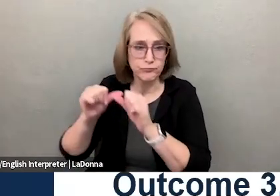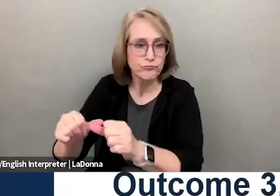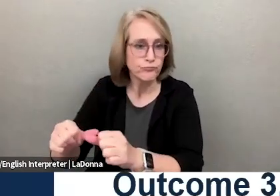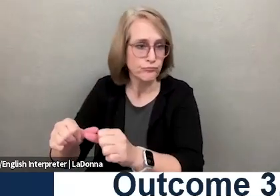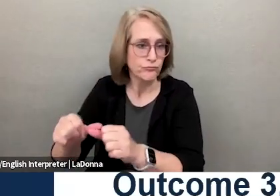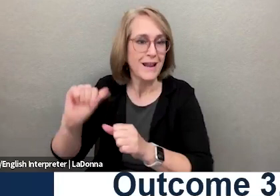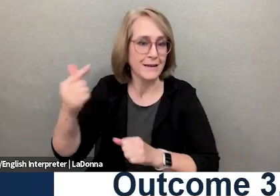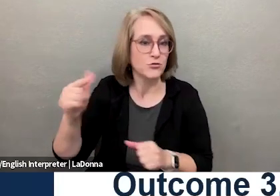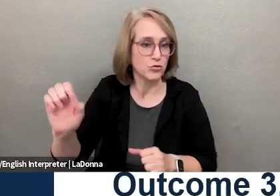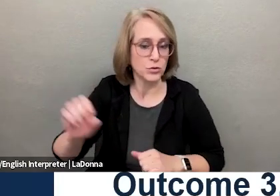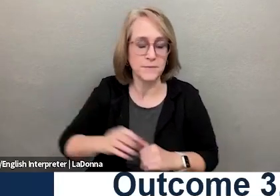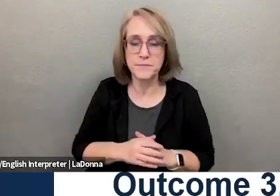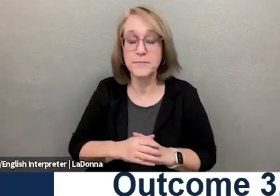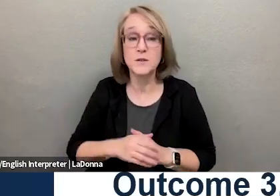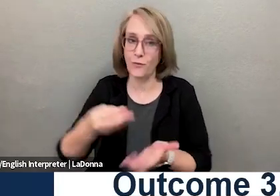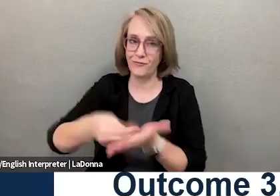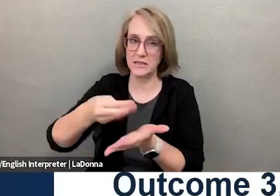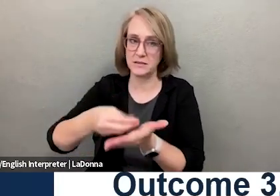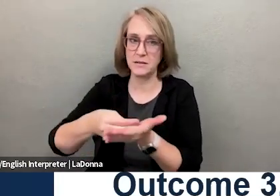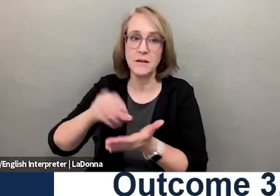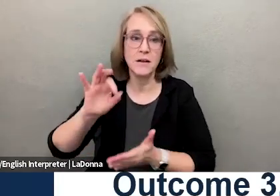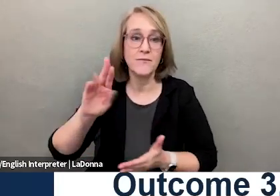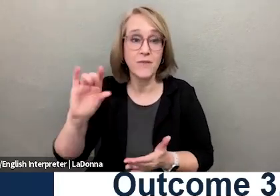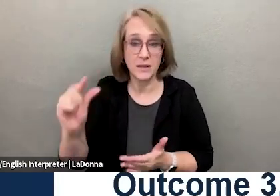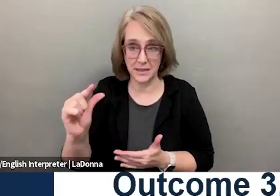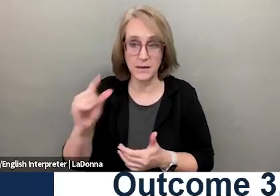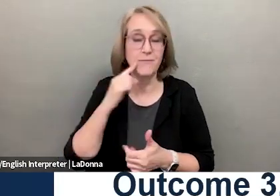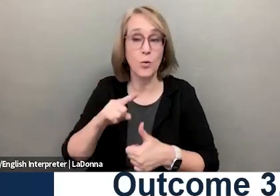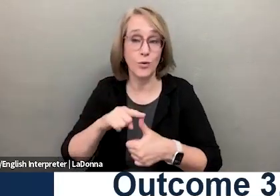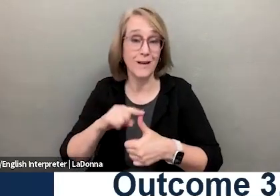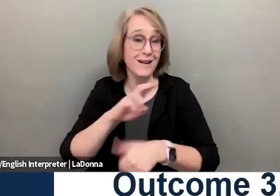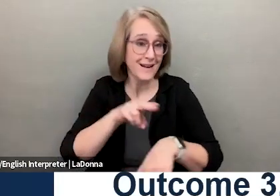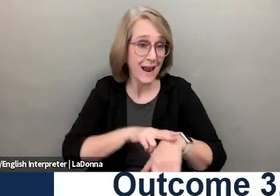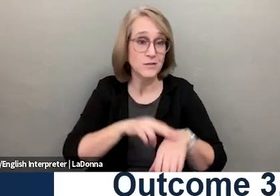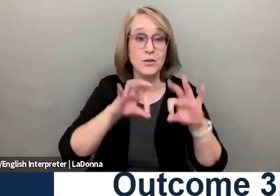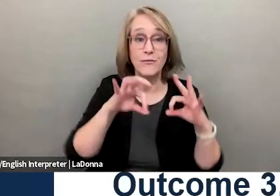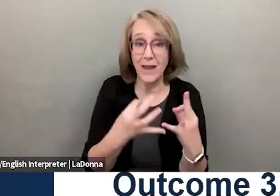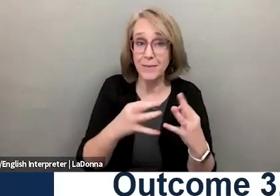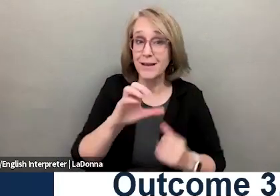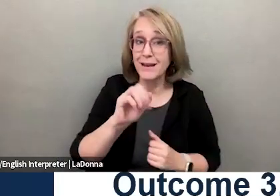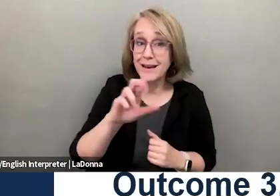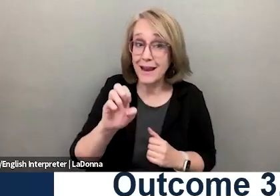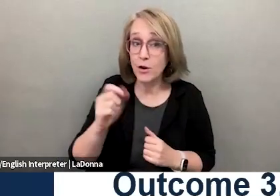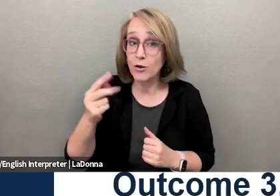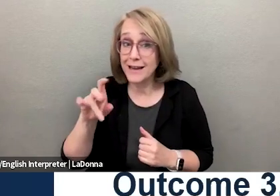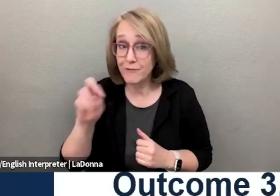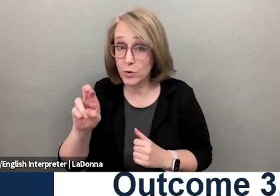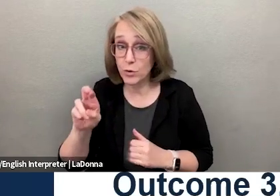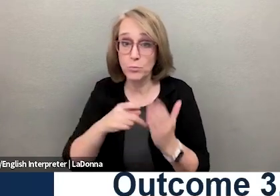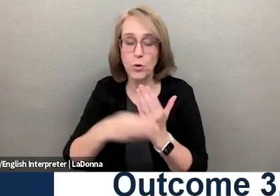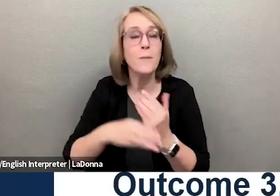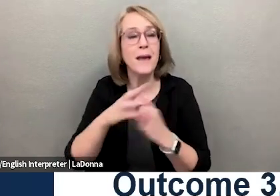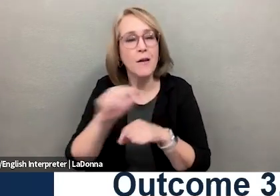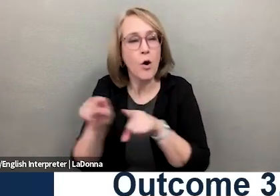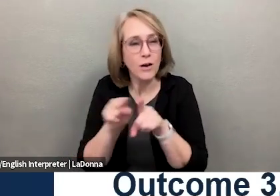So it's increasing funding for the National Family Caregiver Support Program, but also for the supportive services that enhance